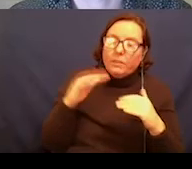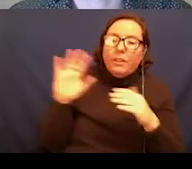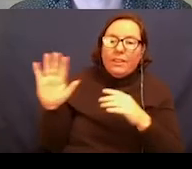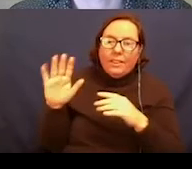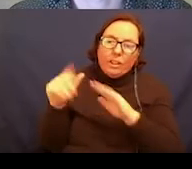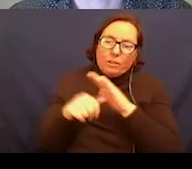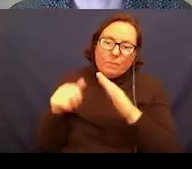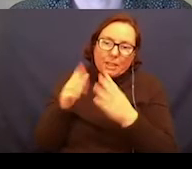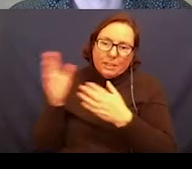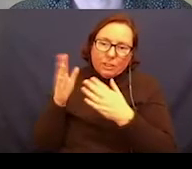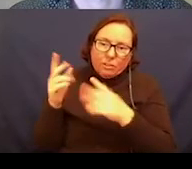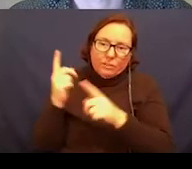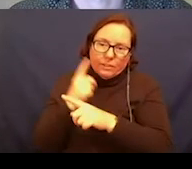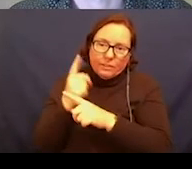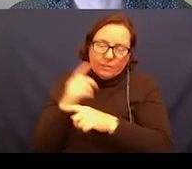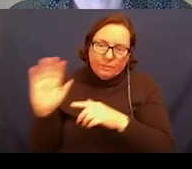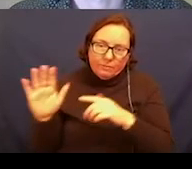service.